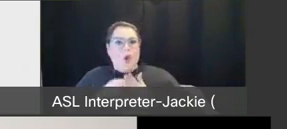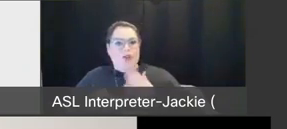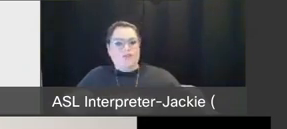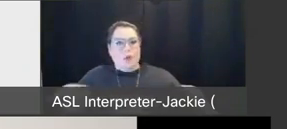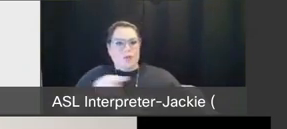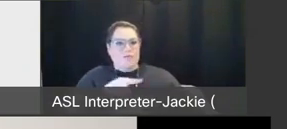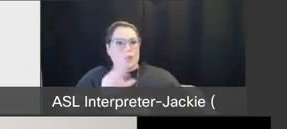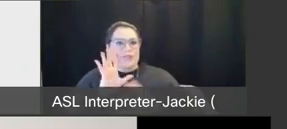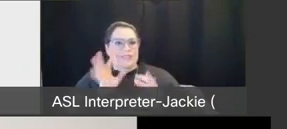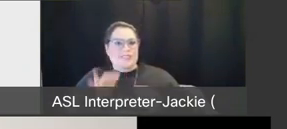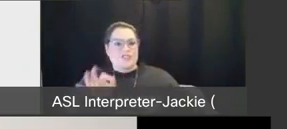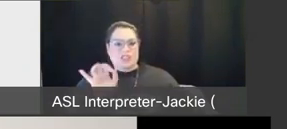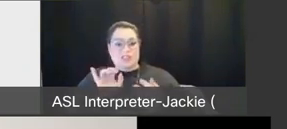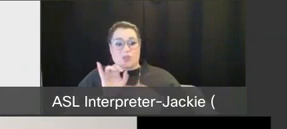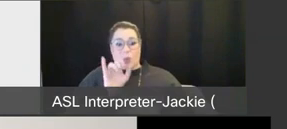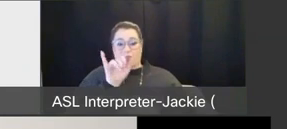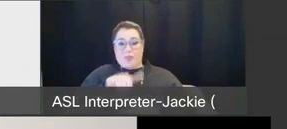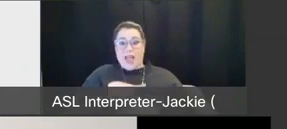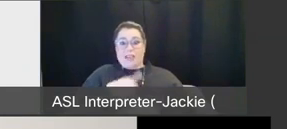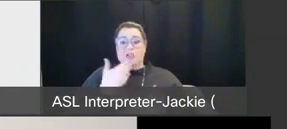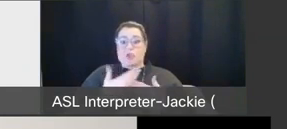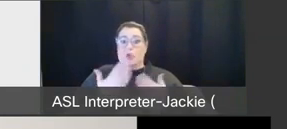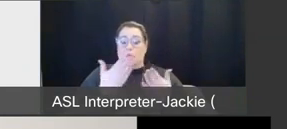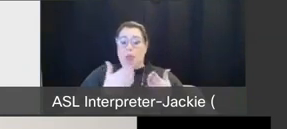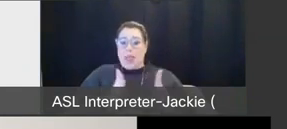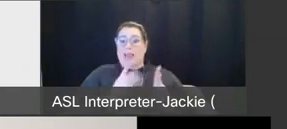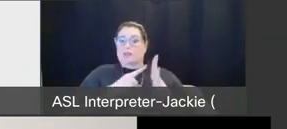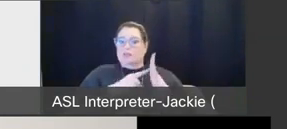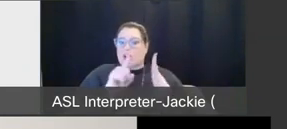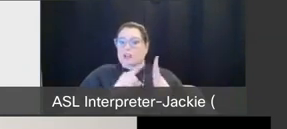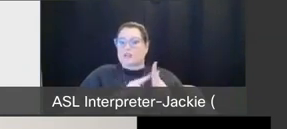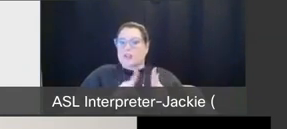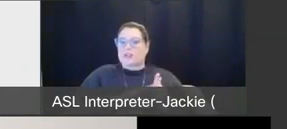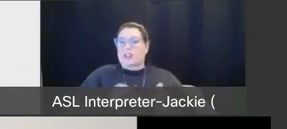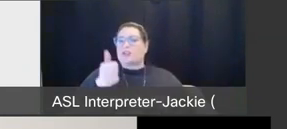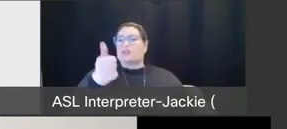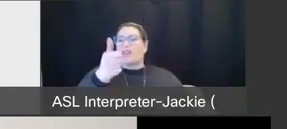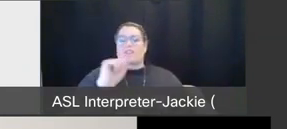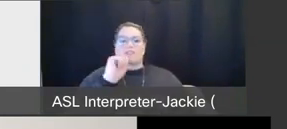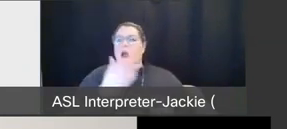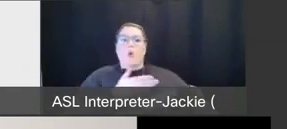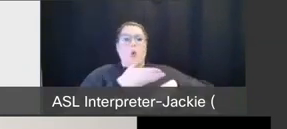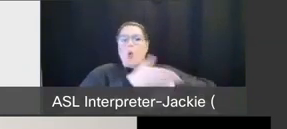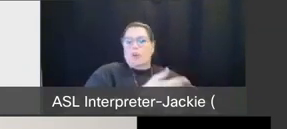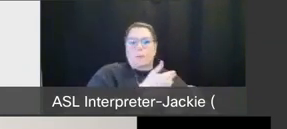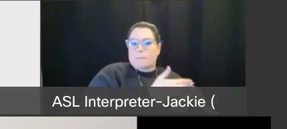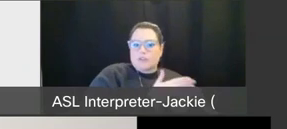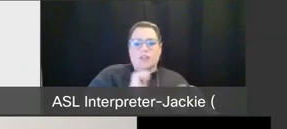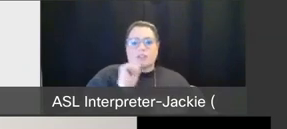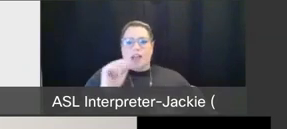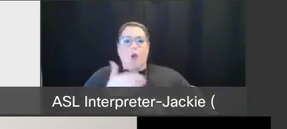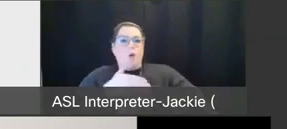important cross-check against the estimates that you're going to get when you're meeting with your